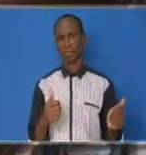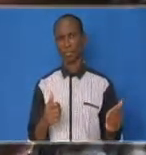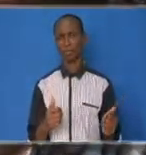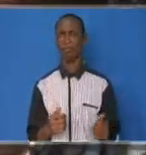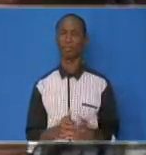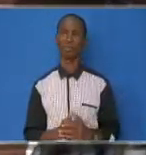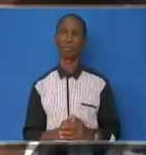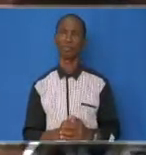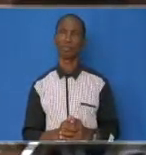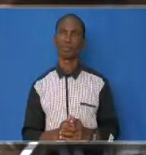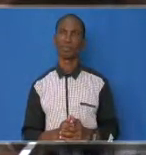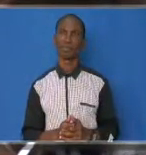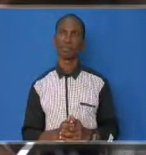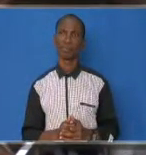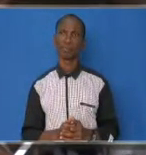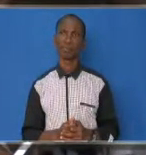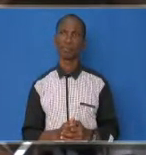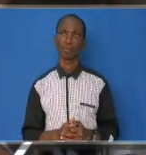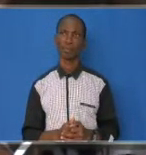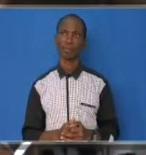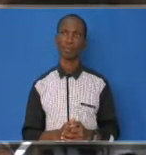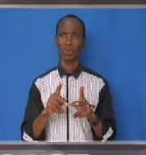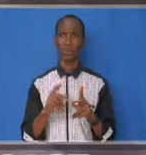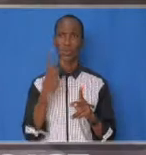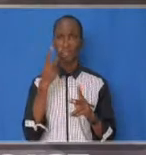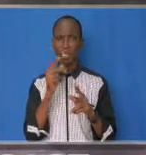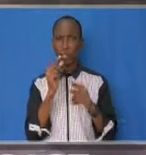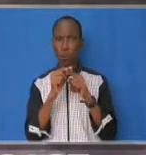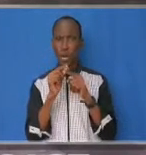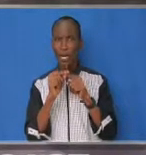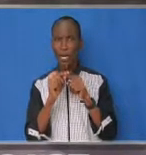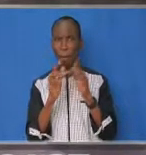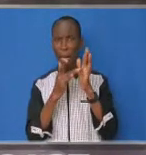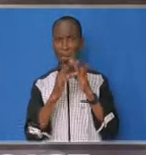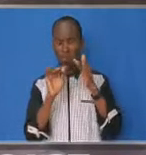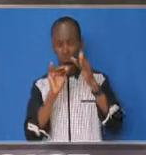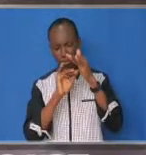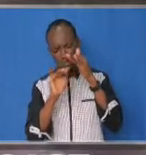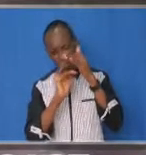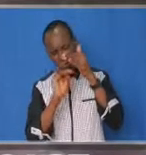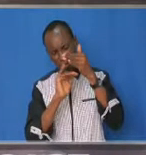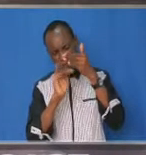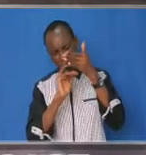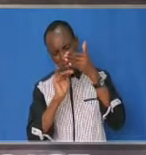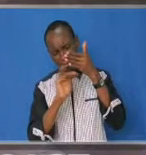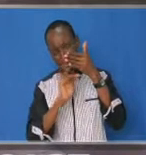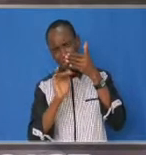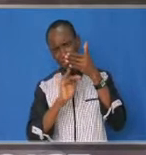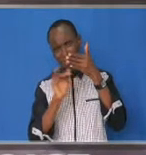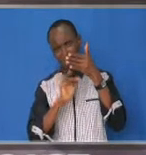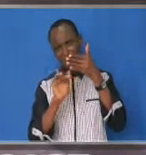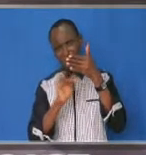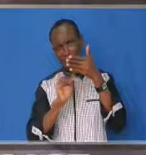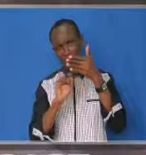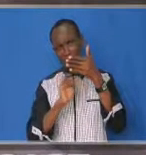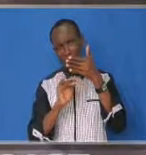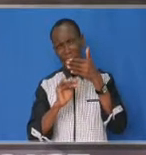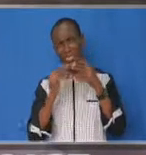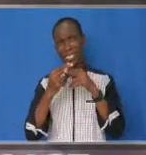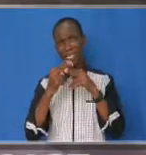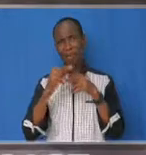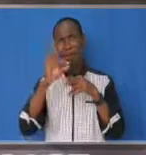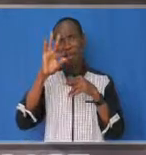man who is the way, the truth, and the life, he told his apostles to go into all the world and preach the gospel.